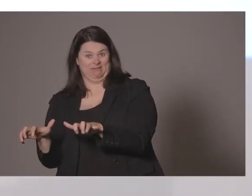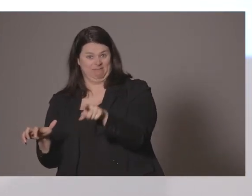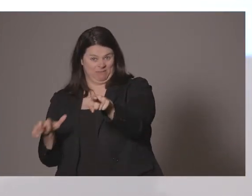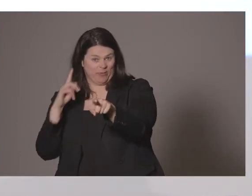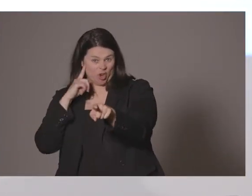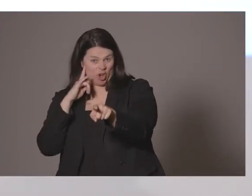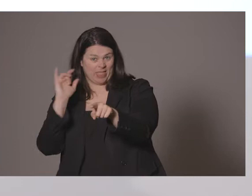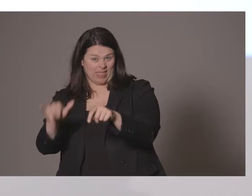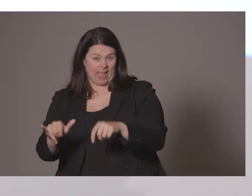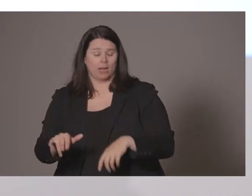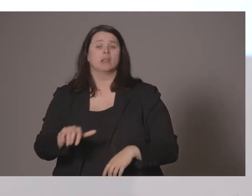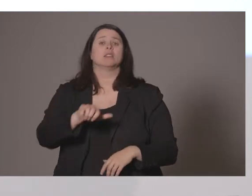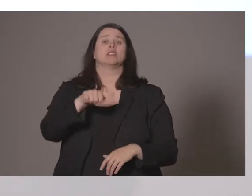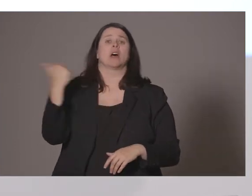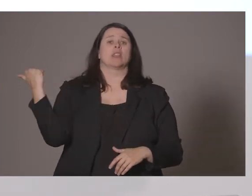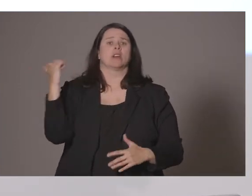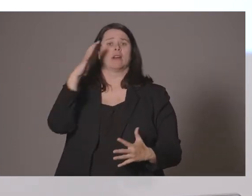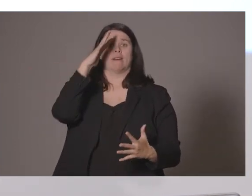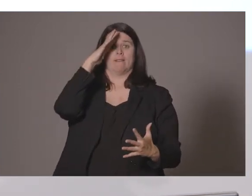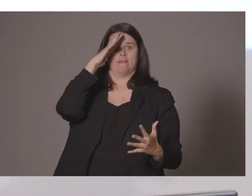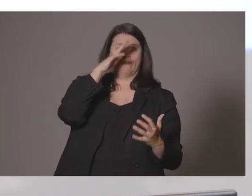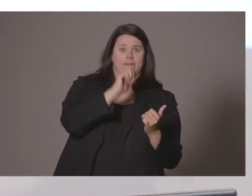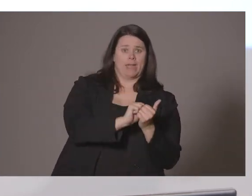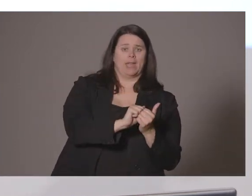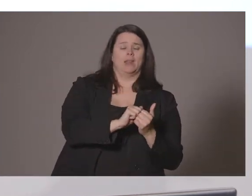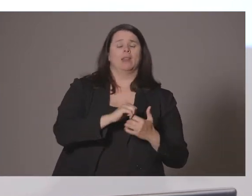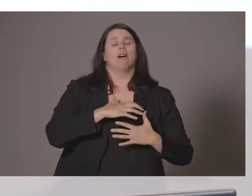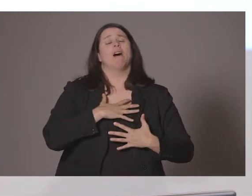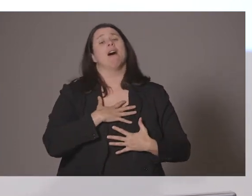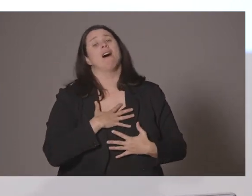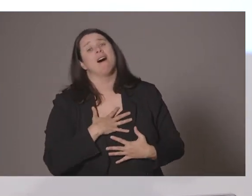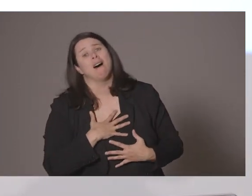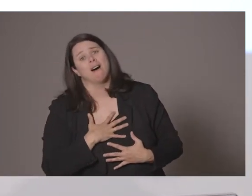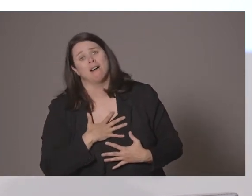also faint and fawn. Okay? Our